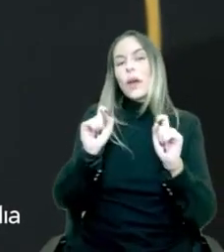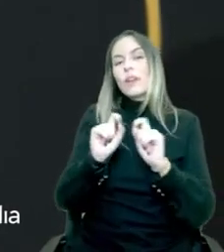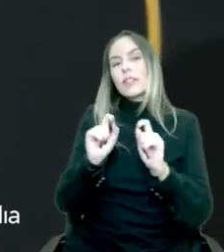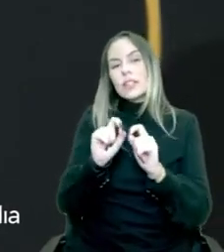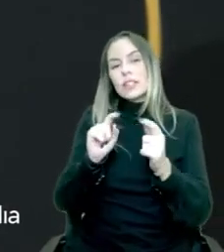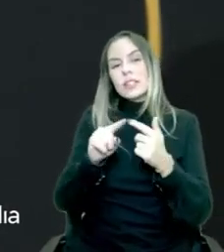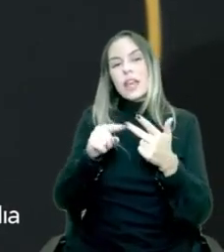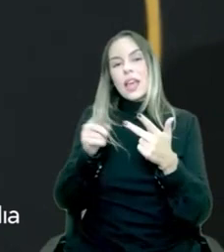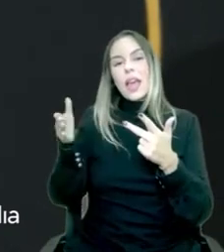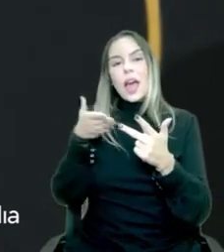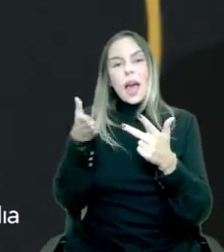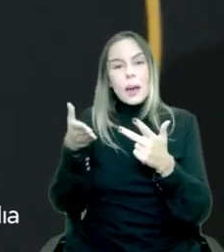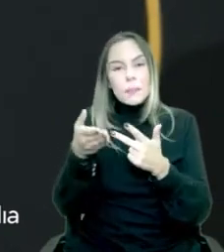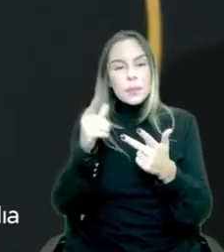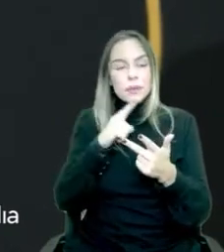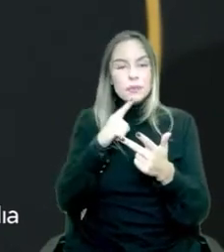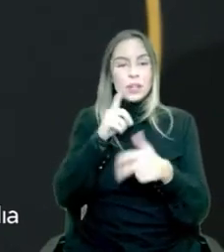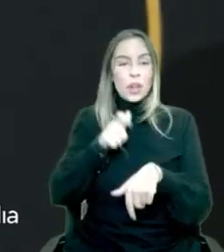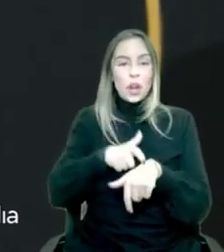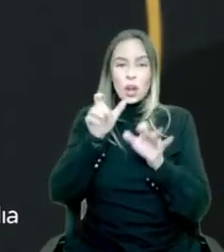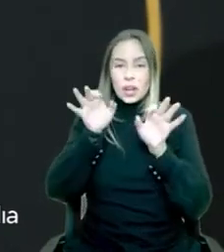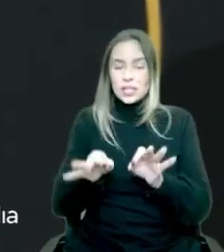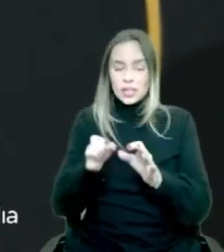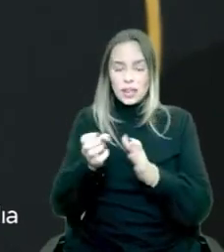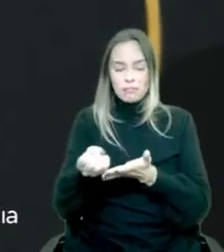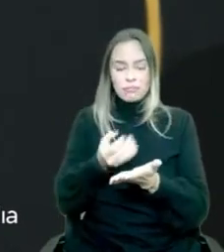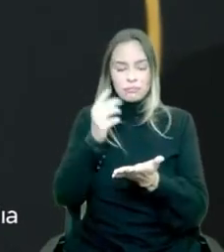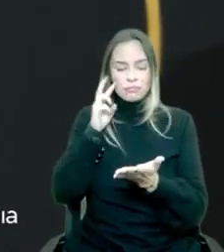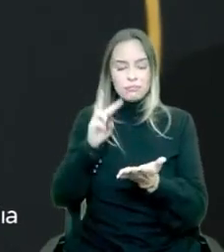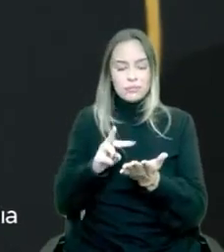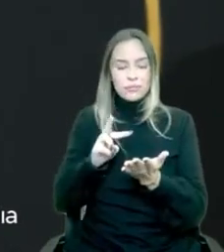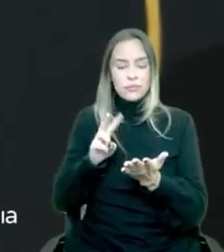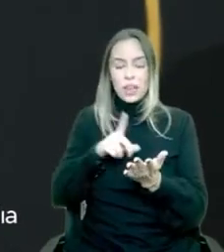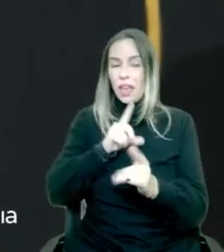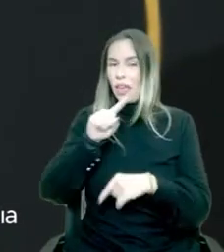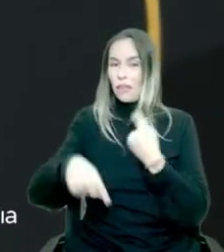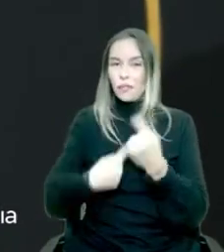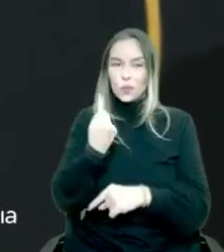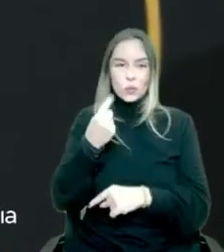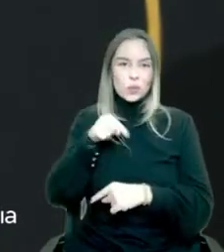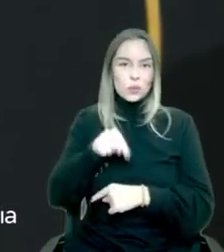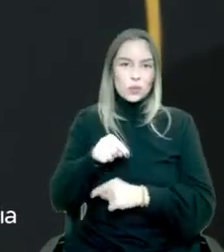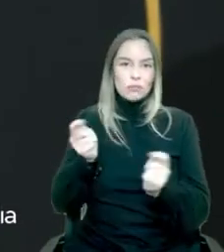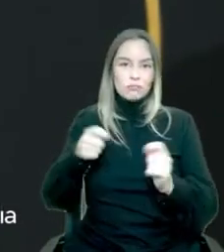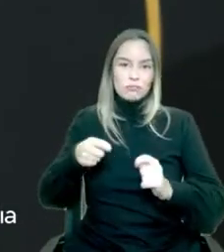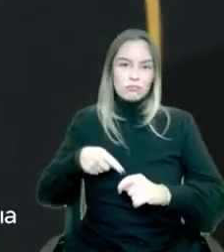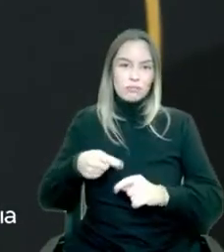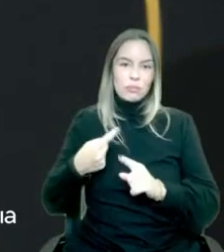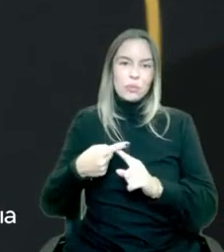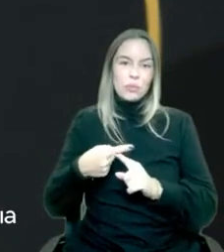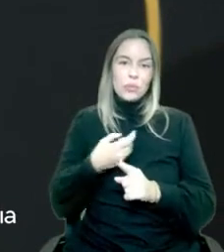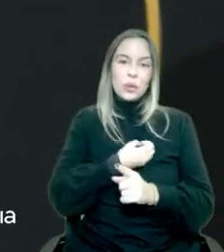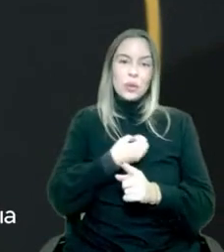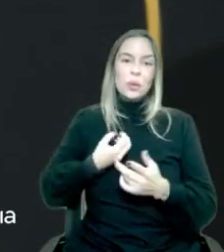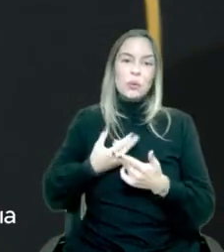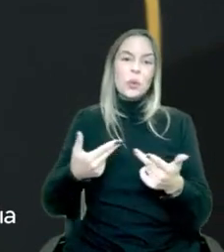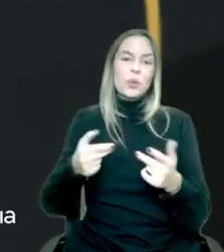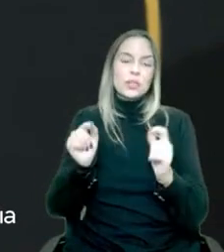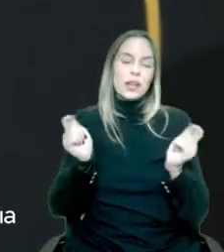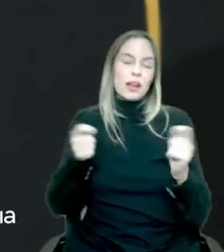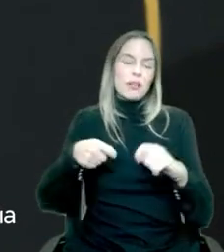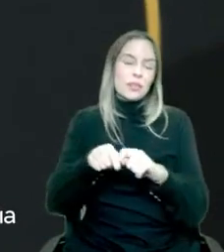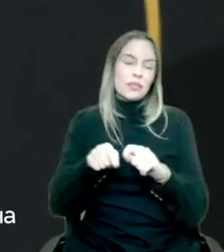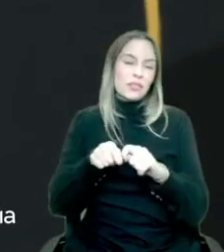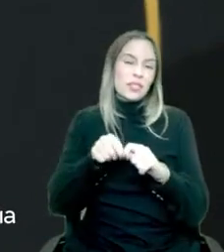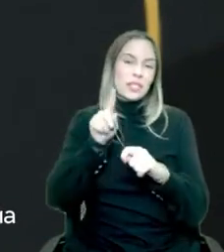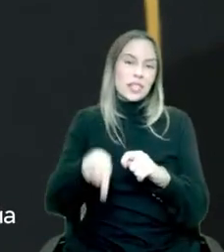time. And it's really revolutionary, the number of things that can be done. And then another thing Halo will do is